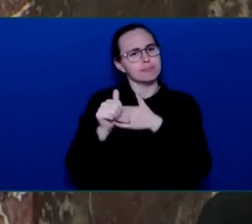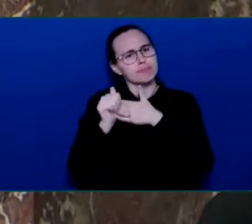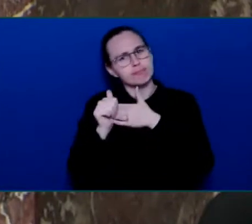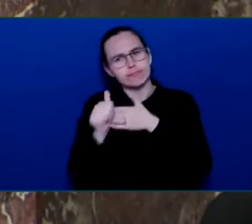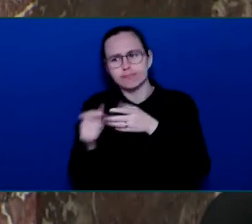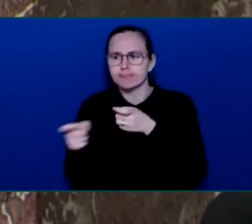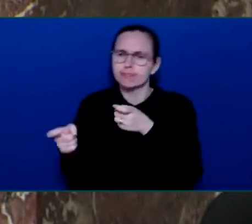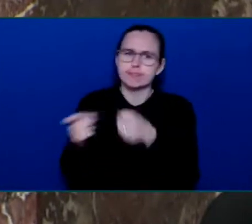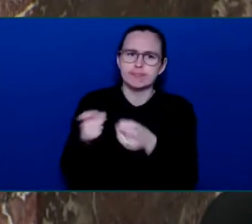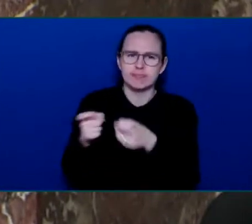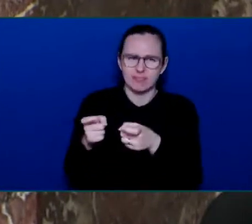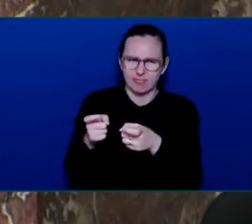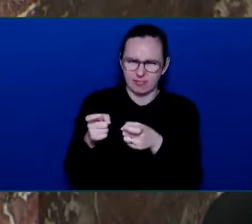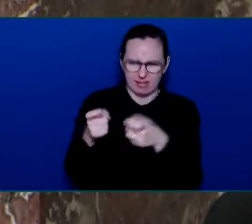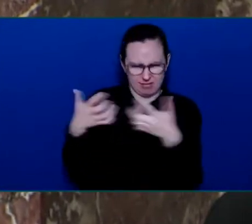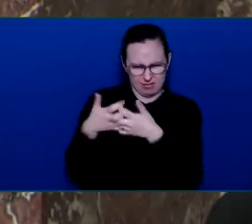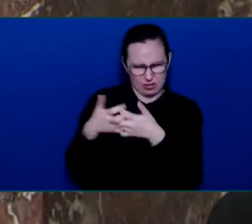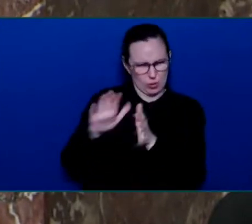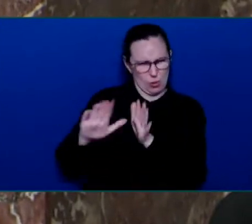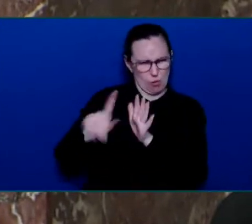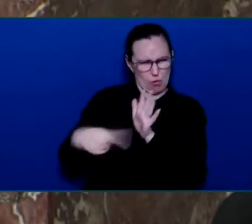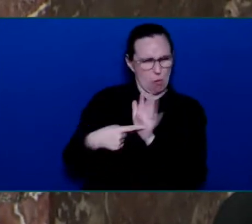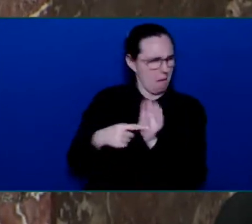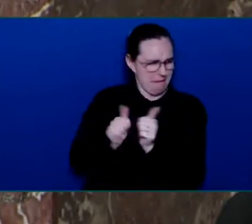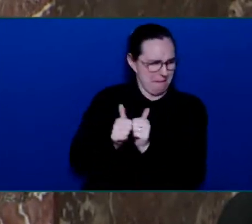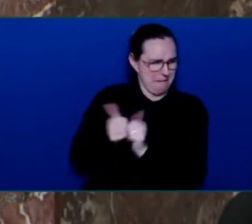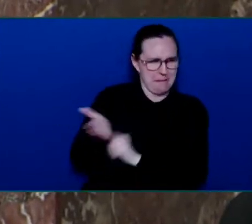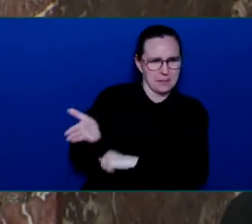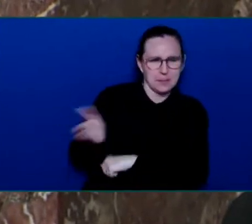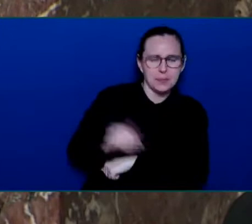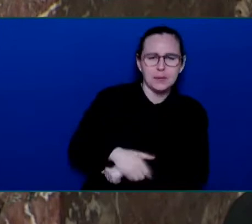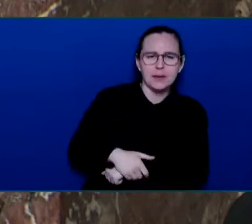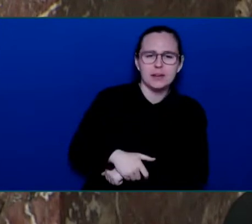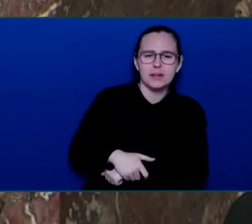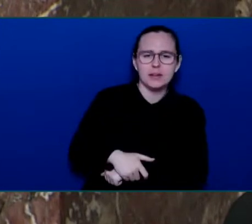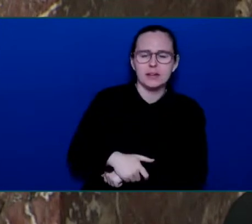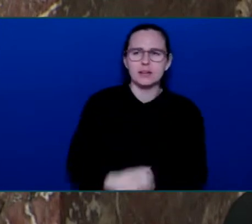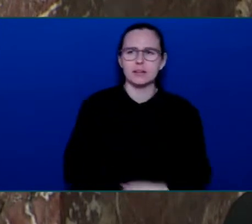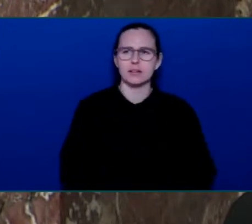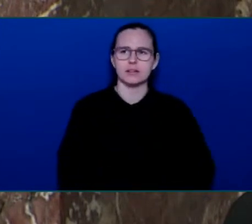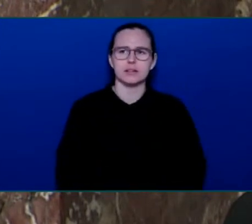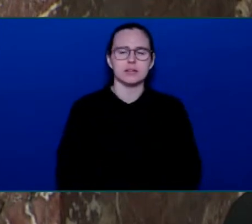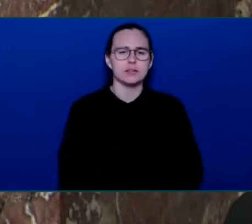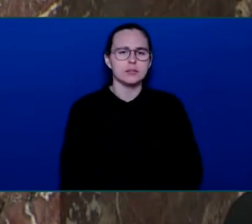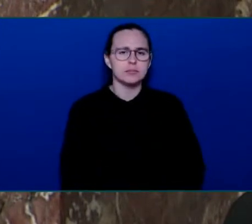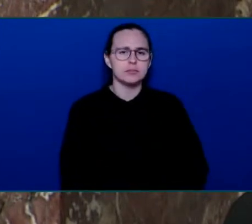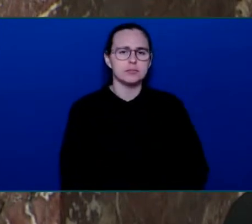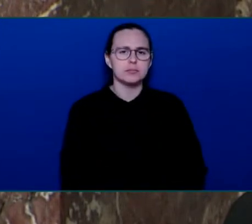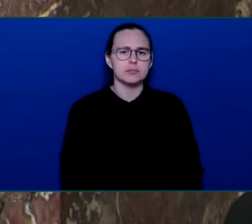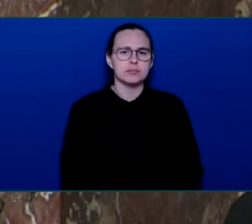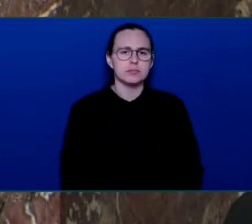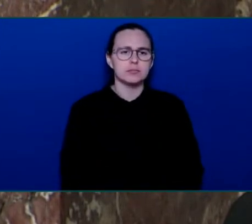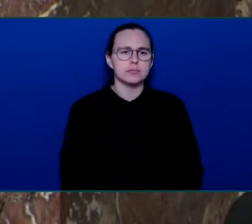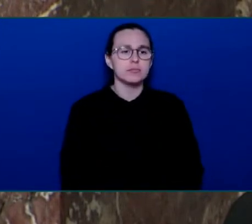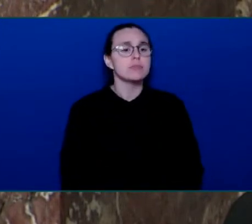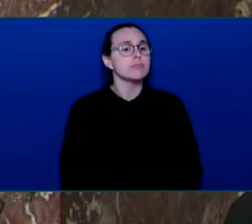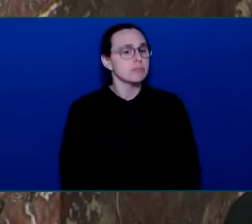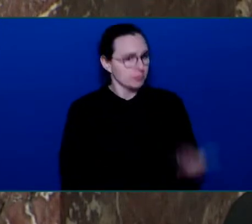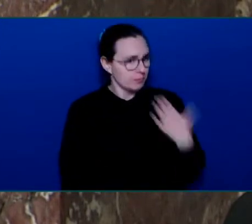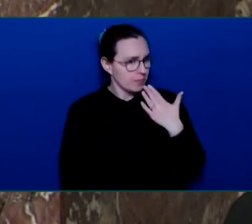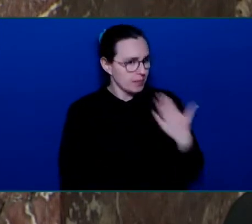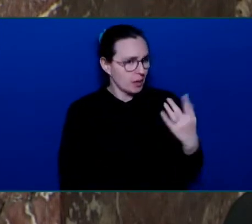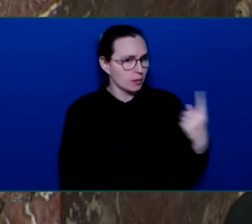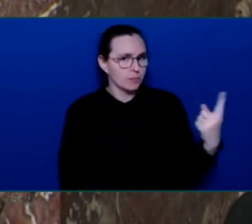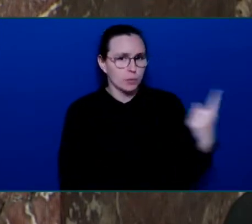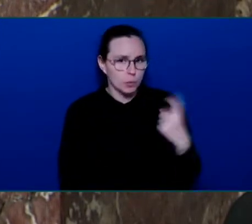Thank you very much, Mr. Speaker, and I thank my colleague for her question. Promoting the recovery and reintroduction of